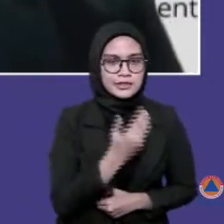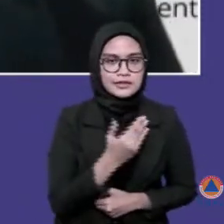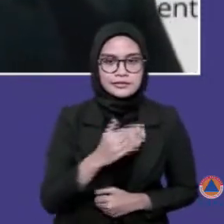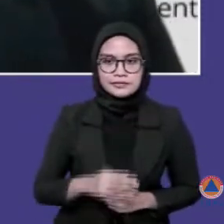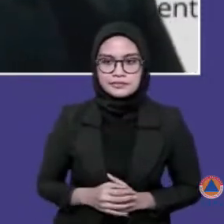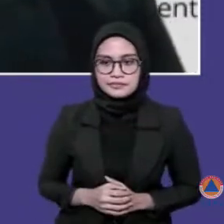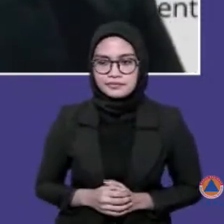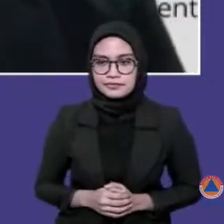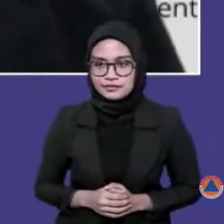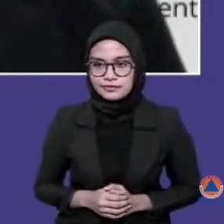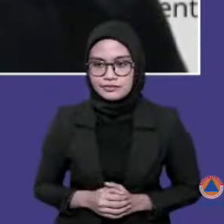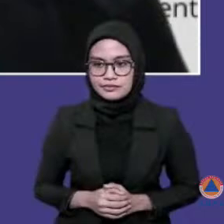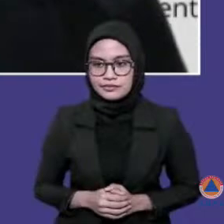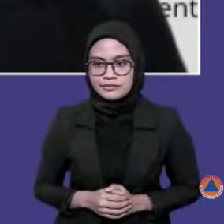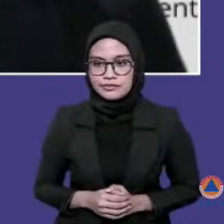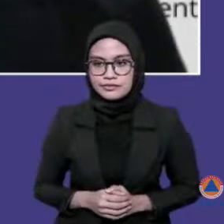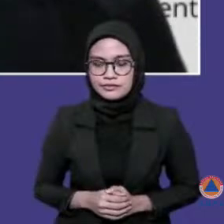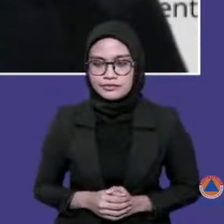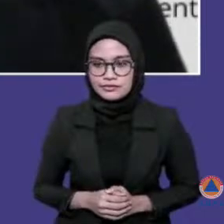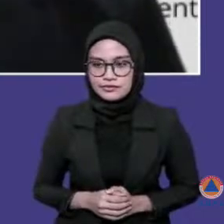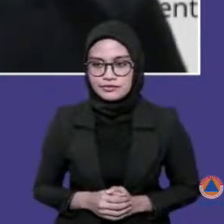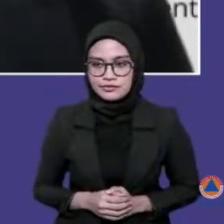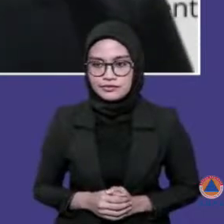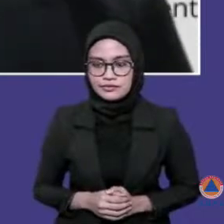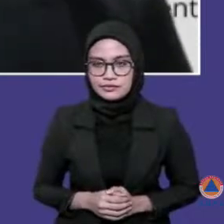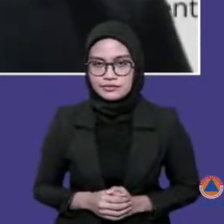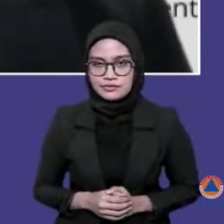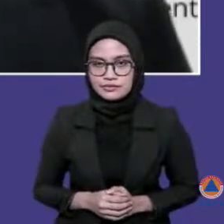Okay, well, I'm not sure we have